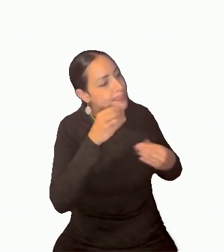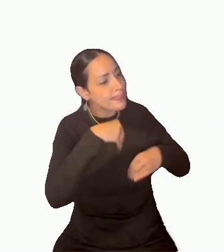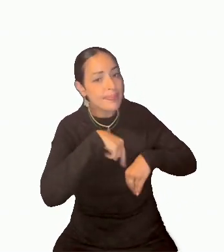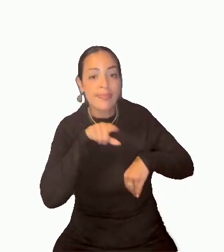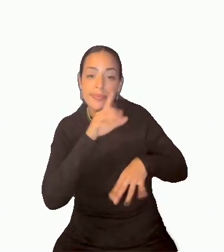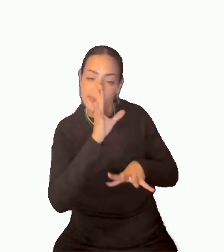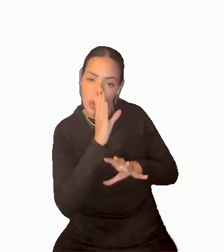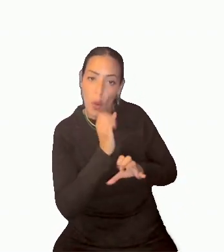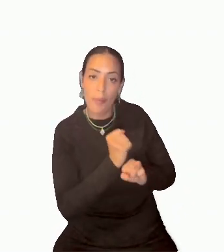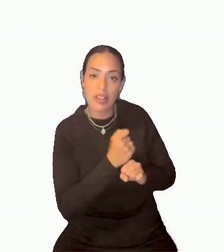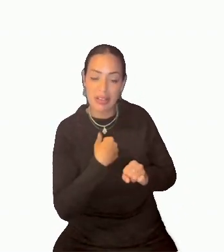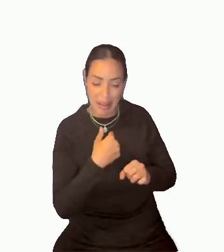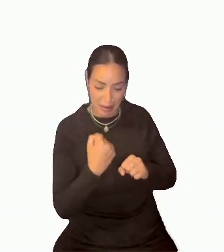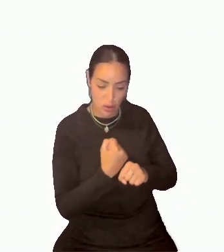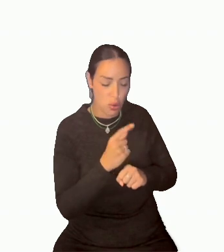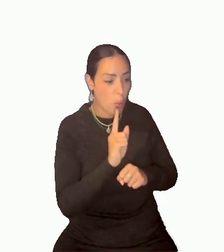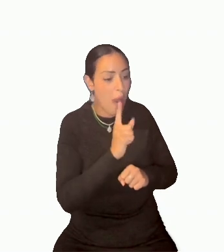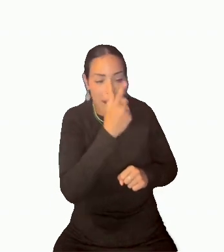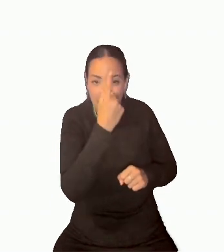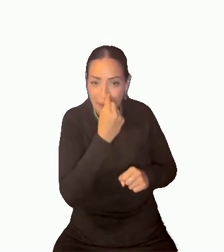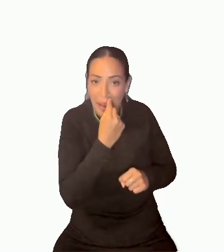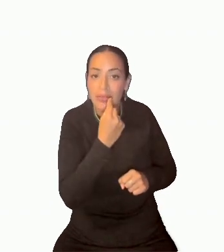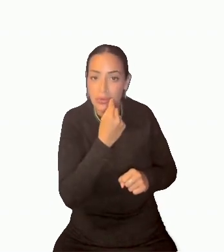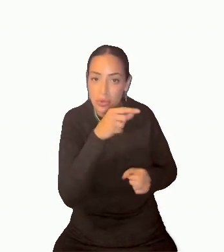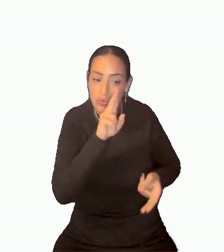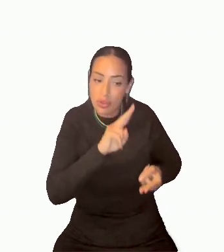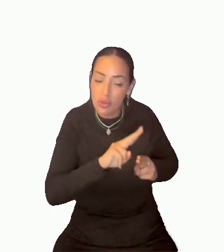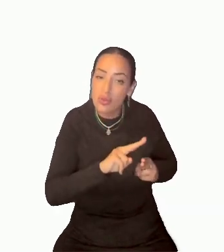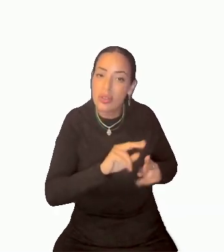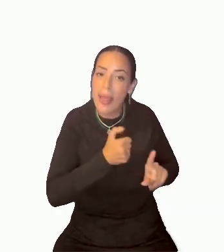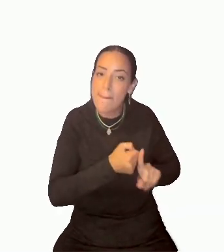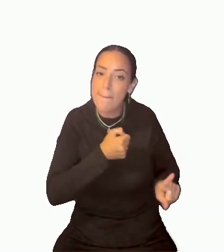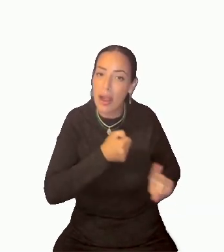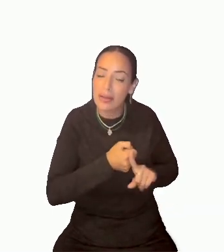whatever you can to mitigate its effects.